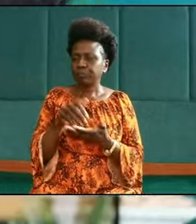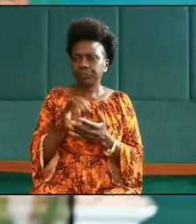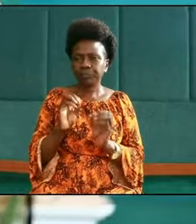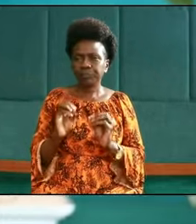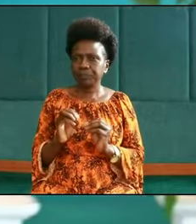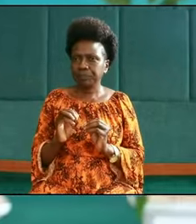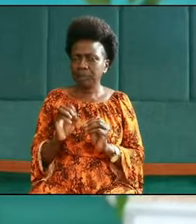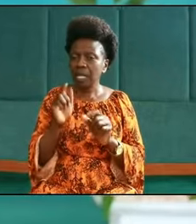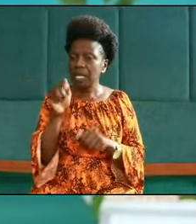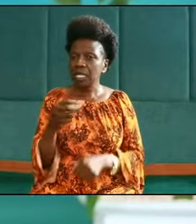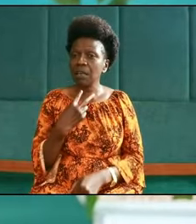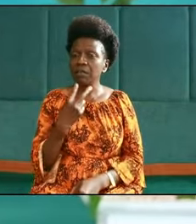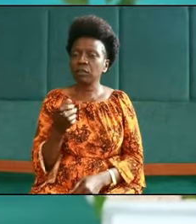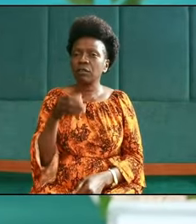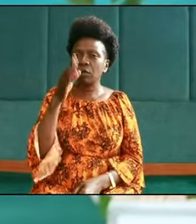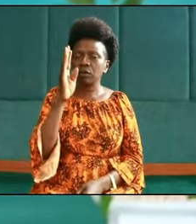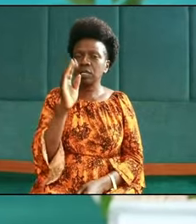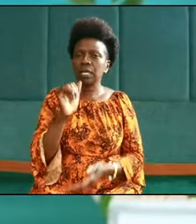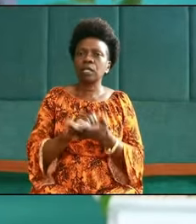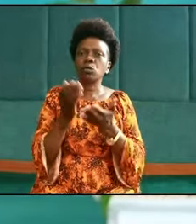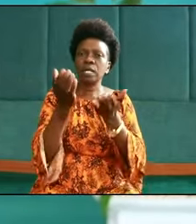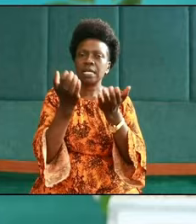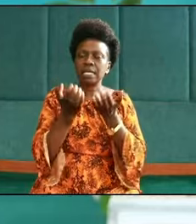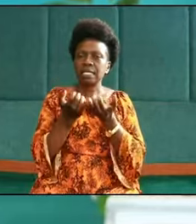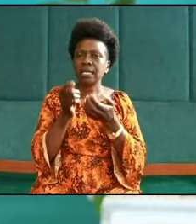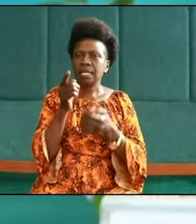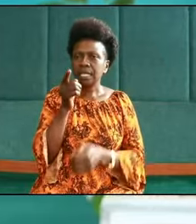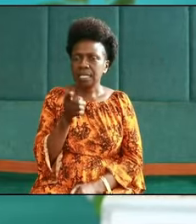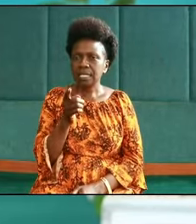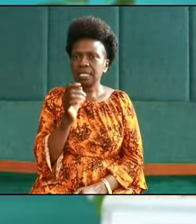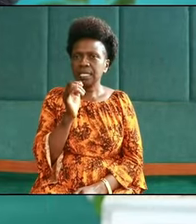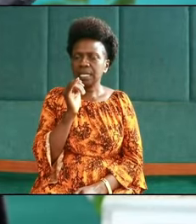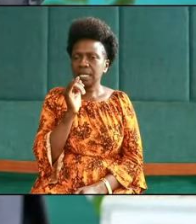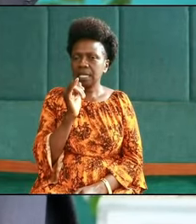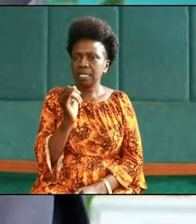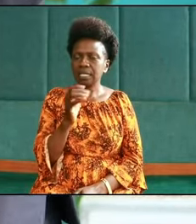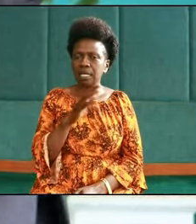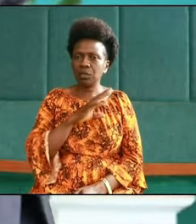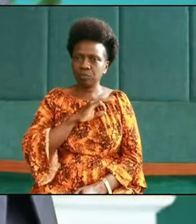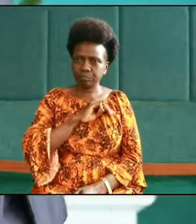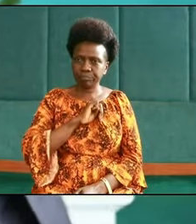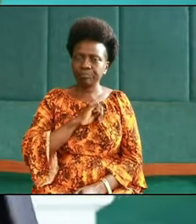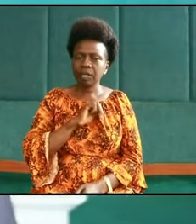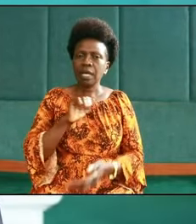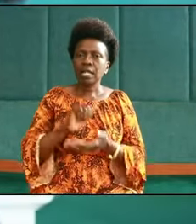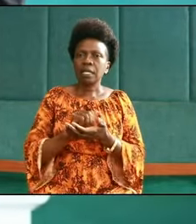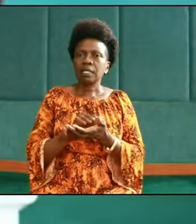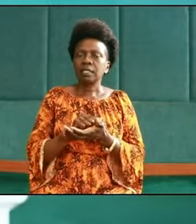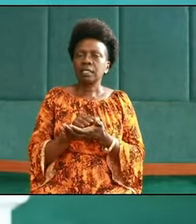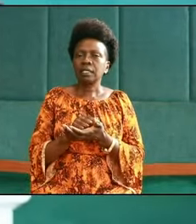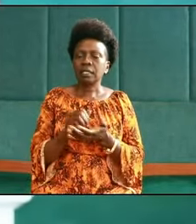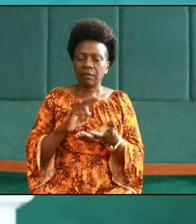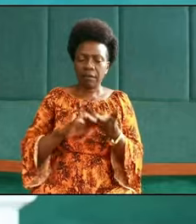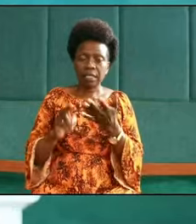This is the voice of God that we need. This is the humility that the text is